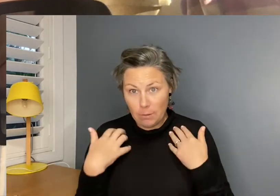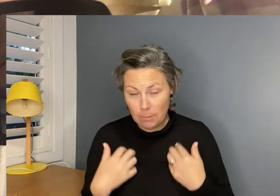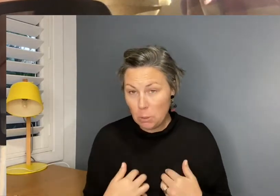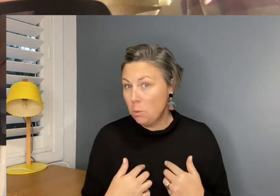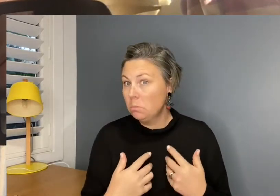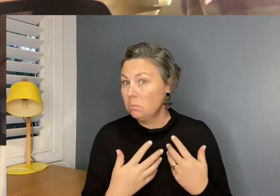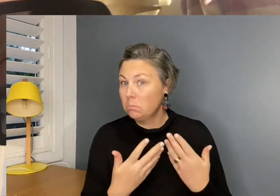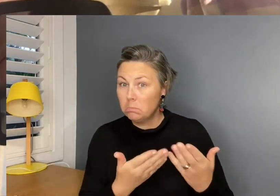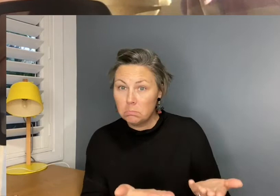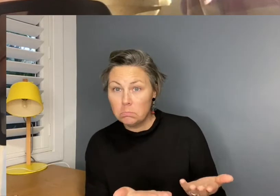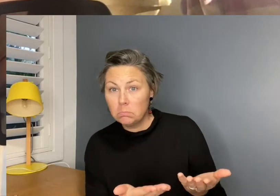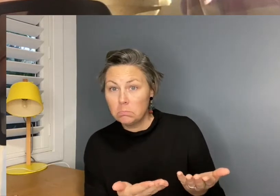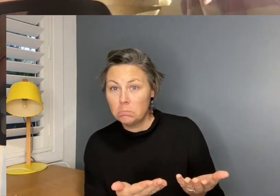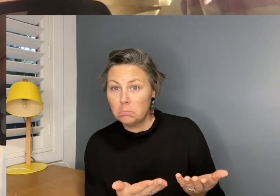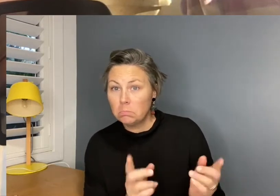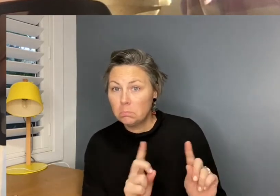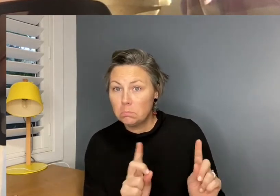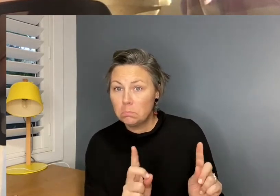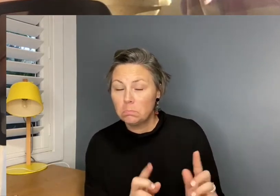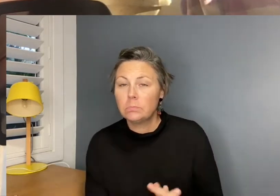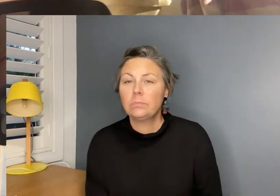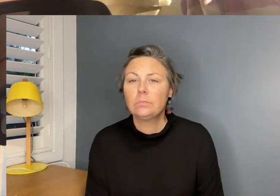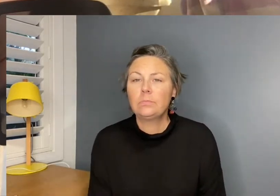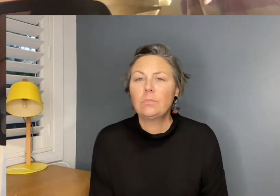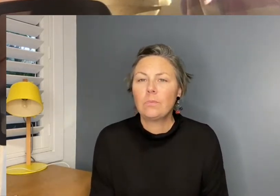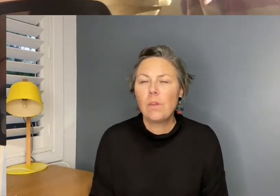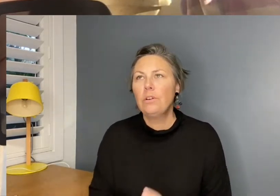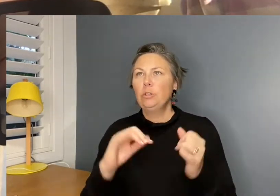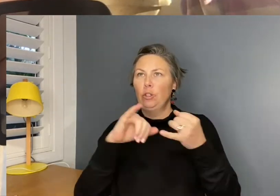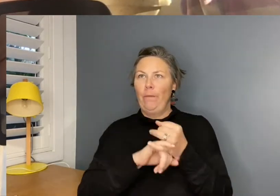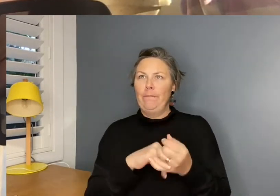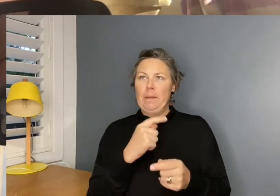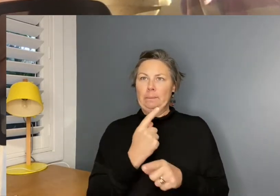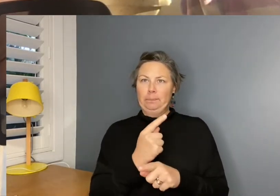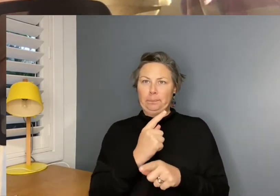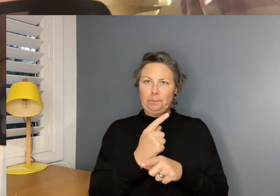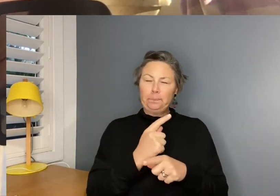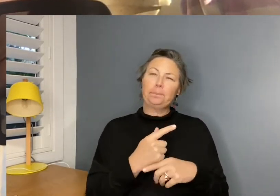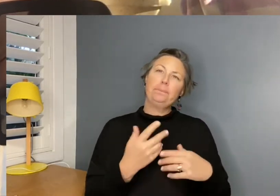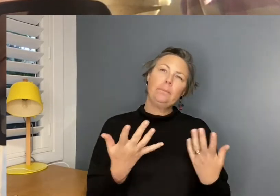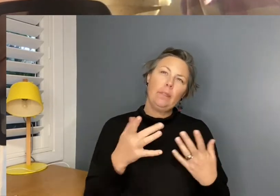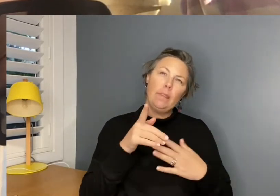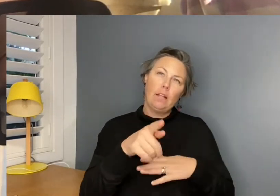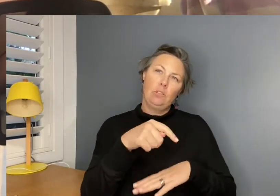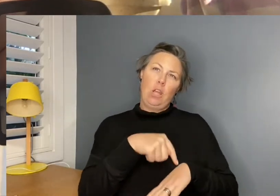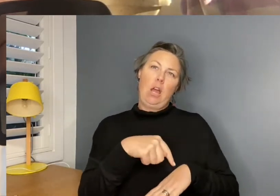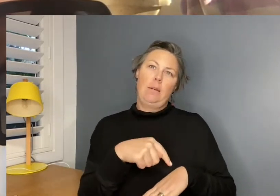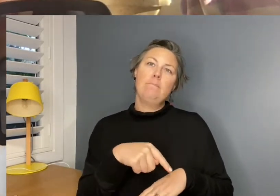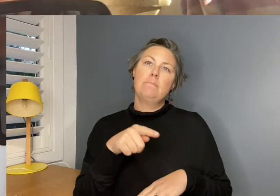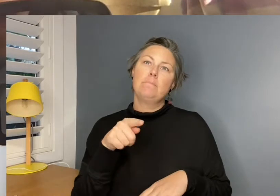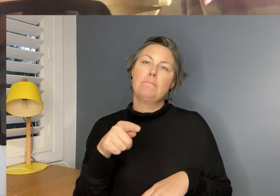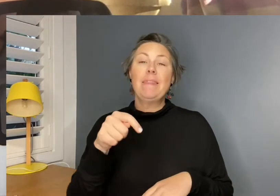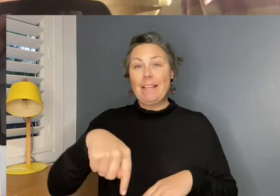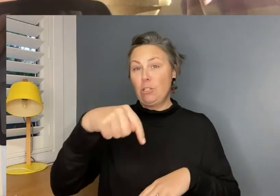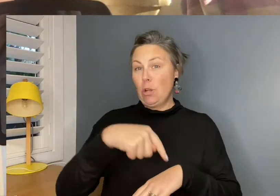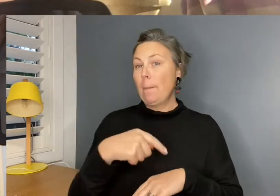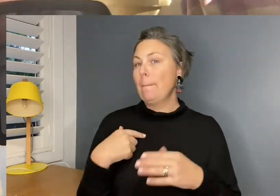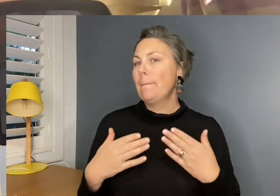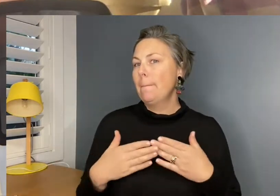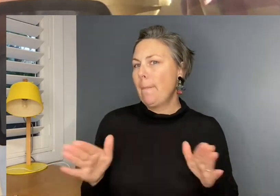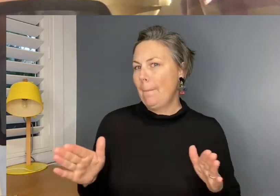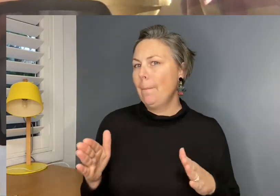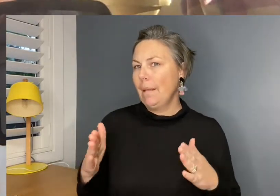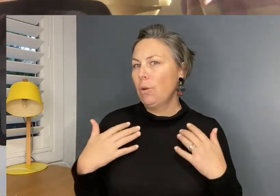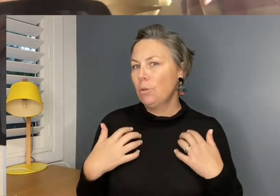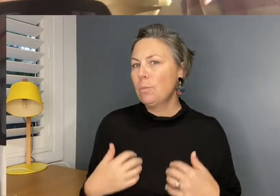different experience as well, because I just had a midwife, and a few people have said as well, like that would be another great